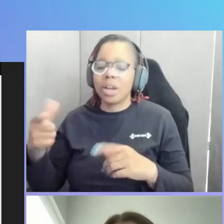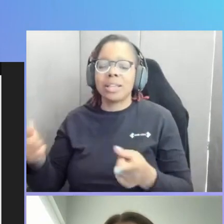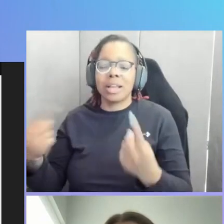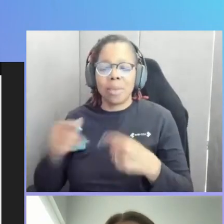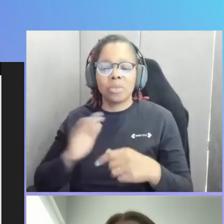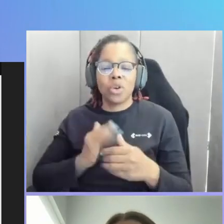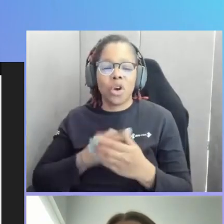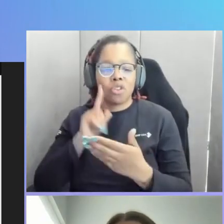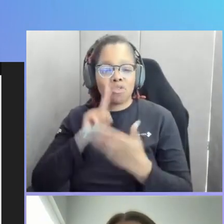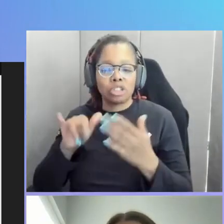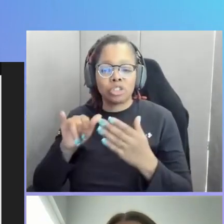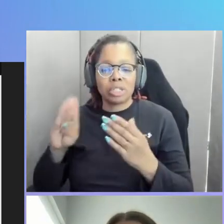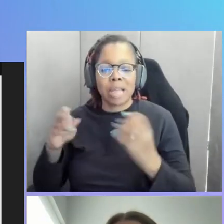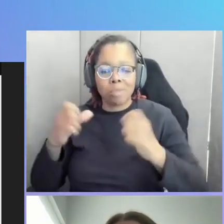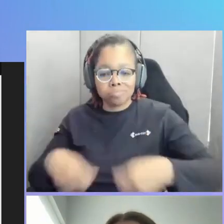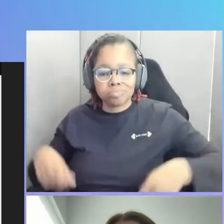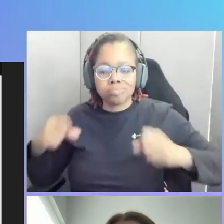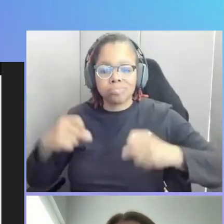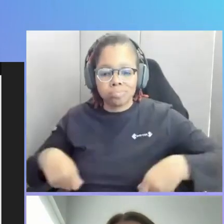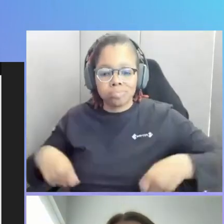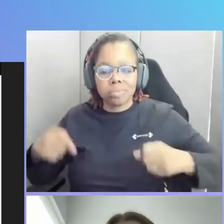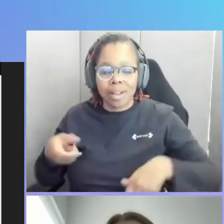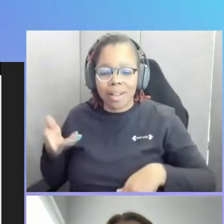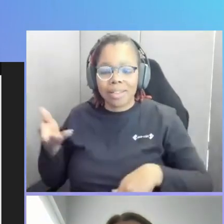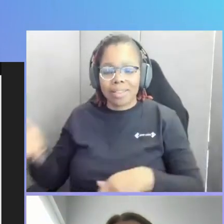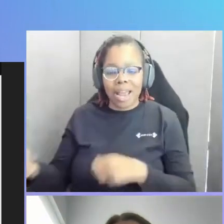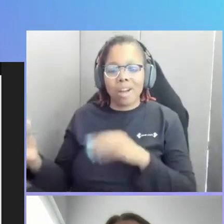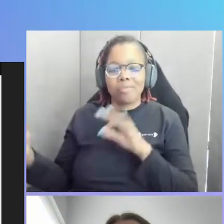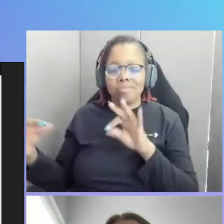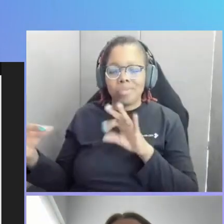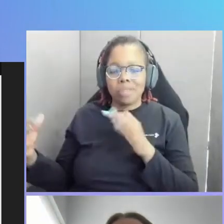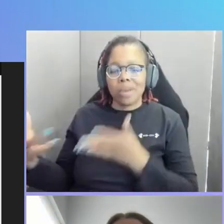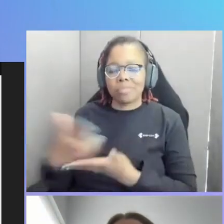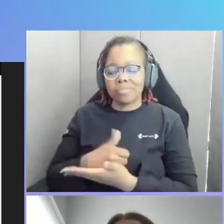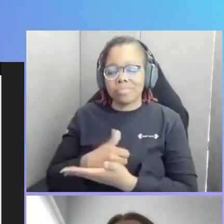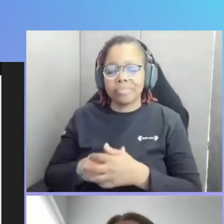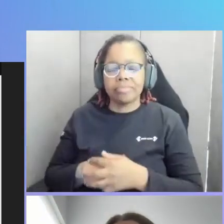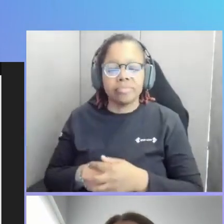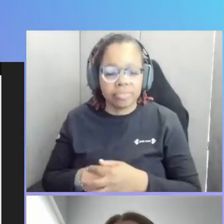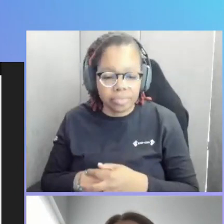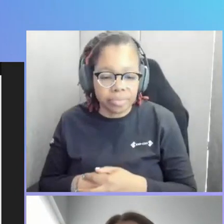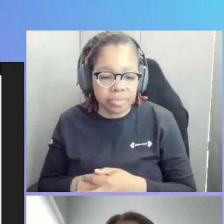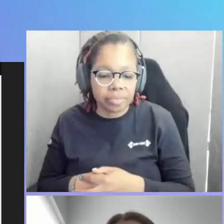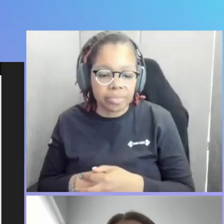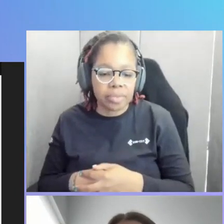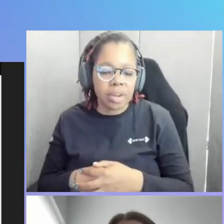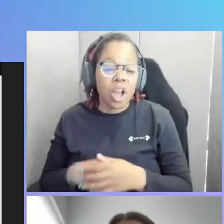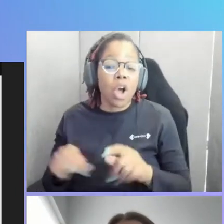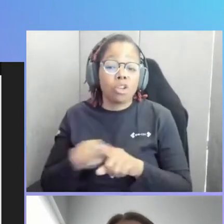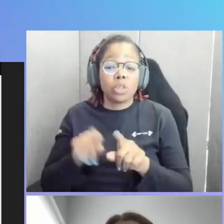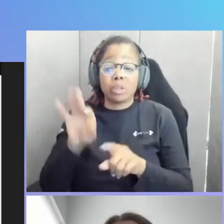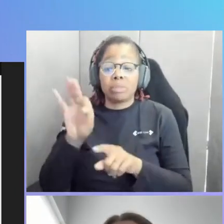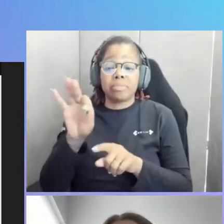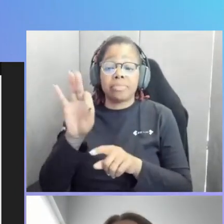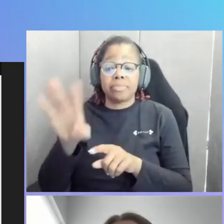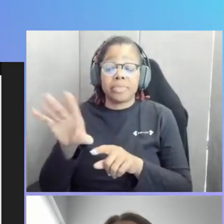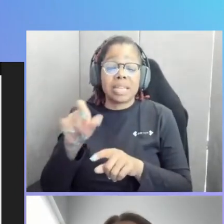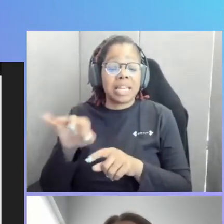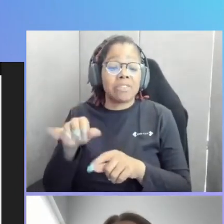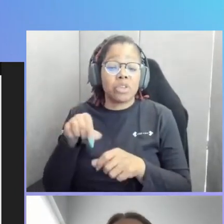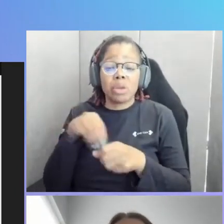on the Peloton row in person there and provide feedback. I do want to call out, though, that if you are located in a more